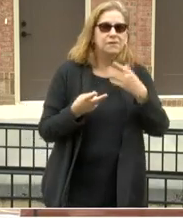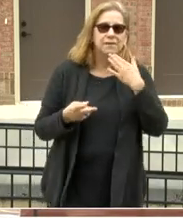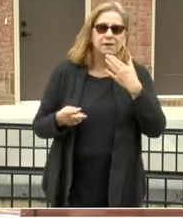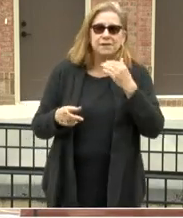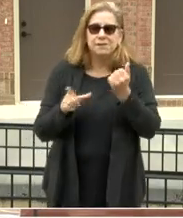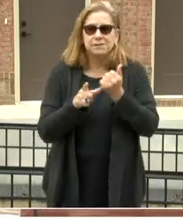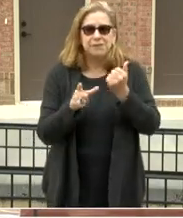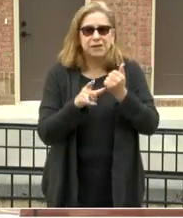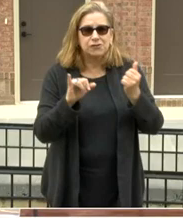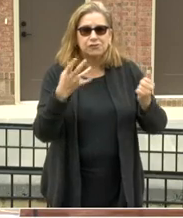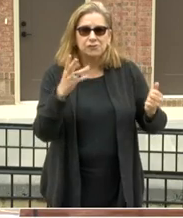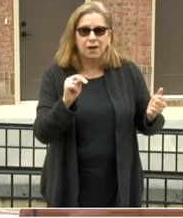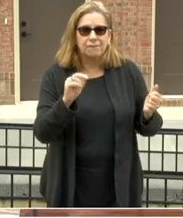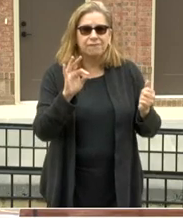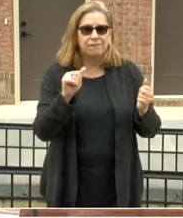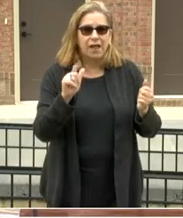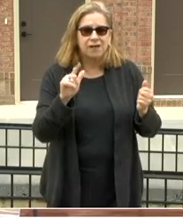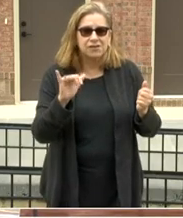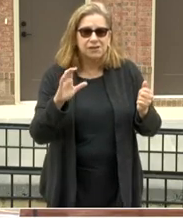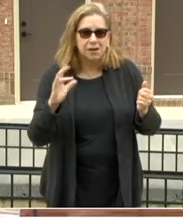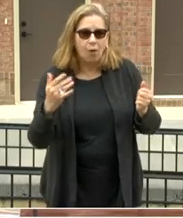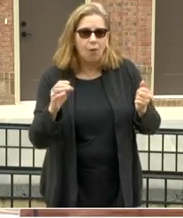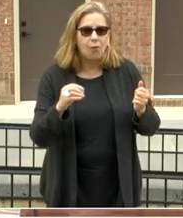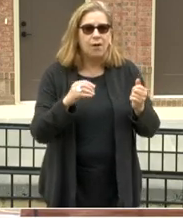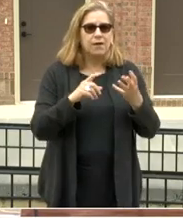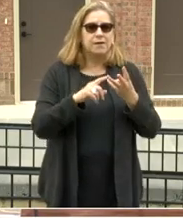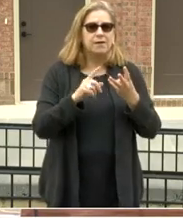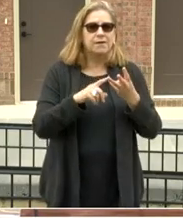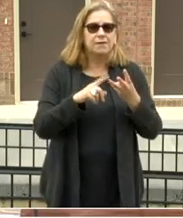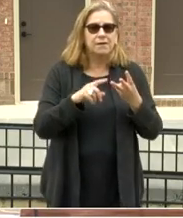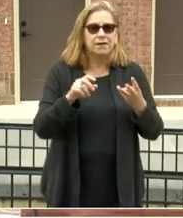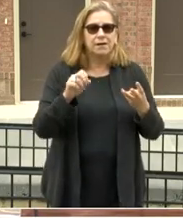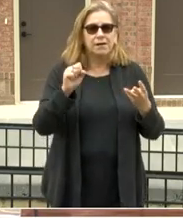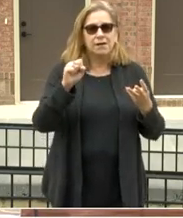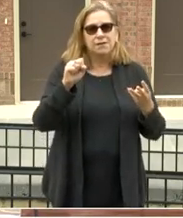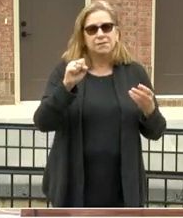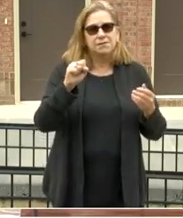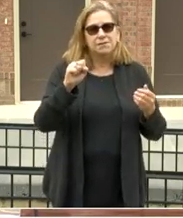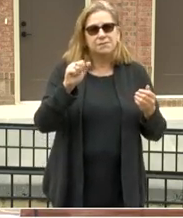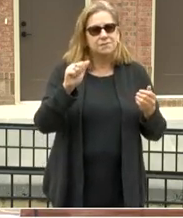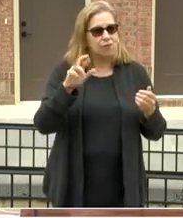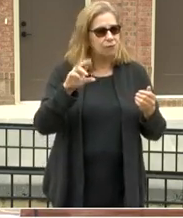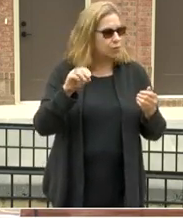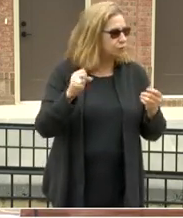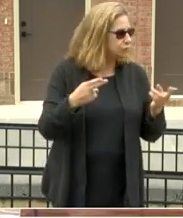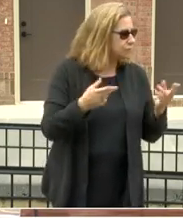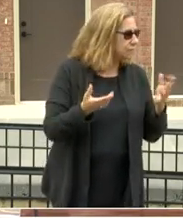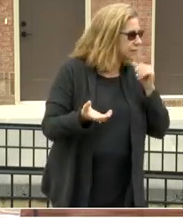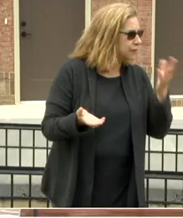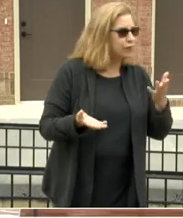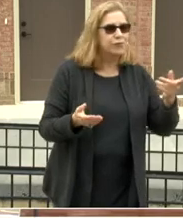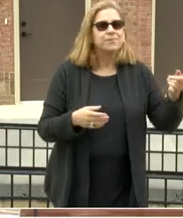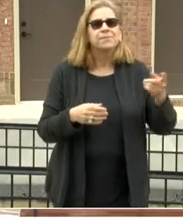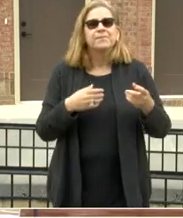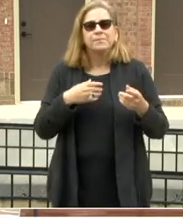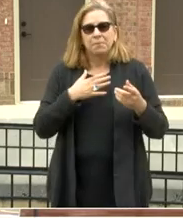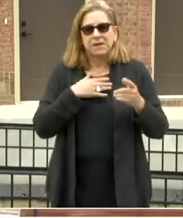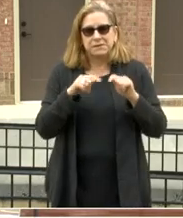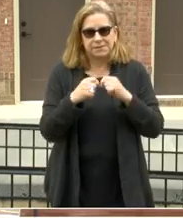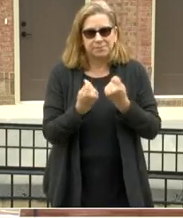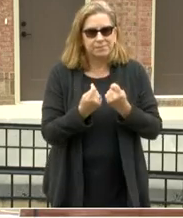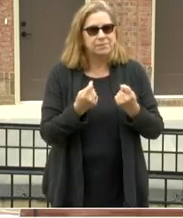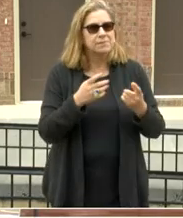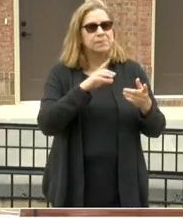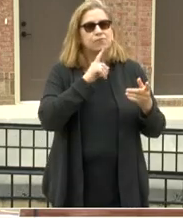Falcecchio, Saroj Opadwala, I'm not sure if he's here today, but his team has been an invaluable partner for